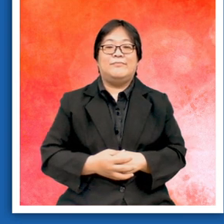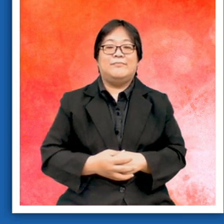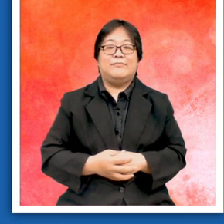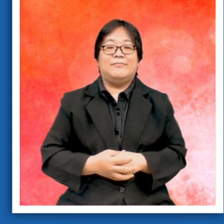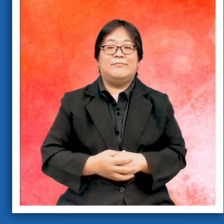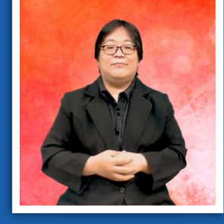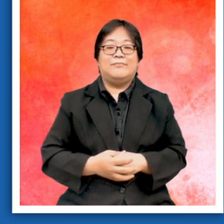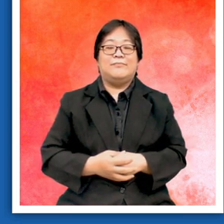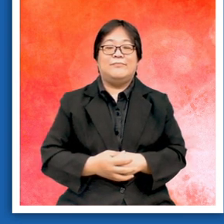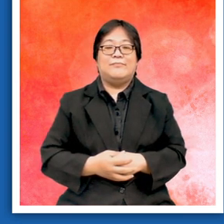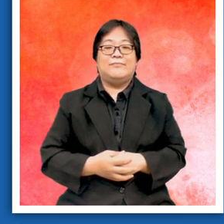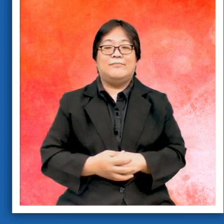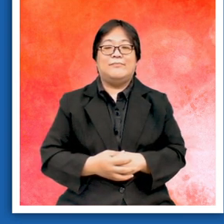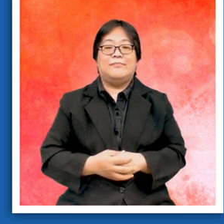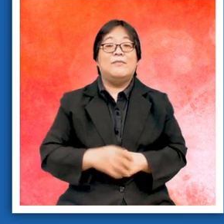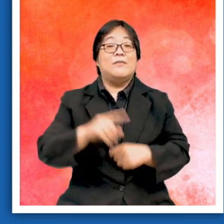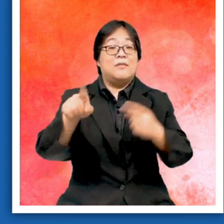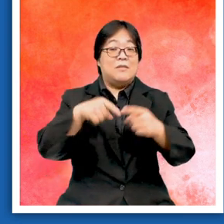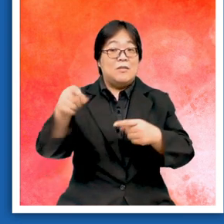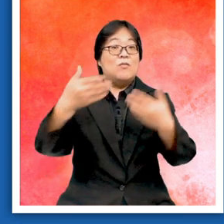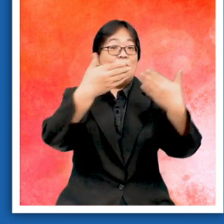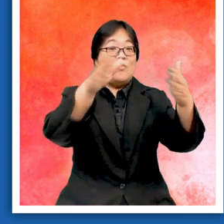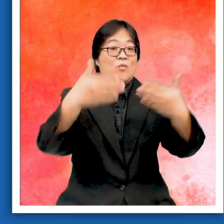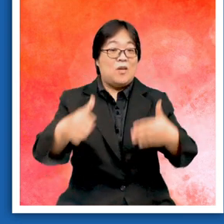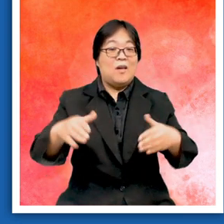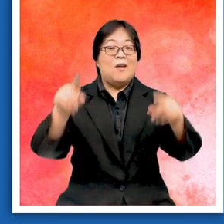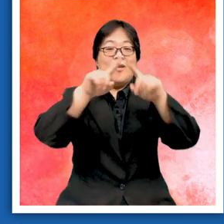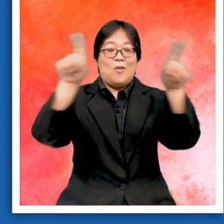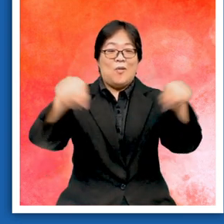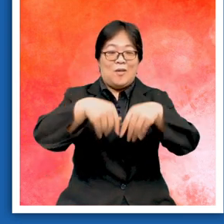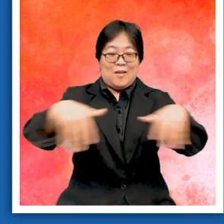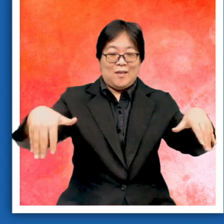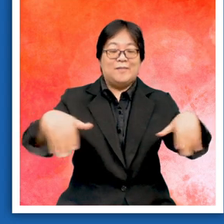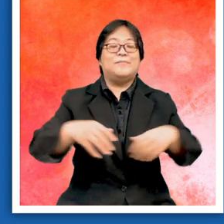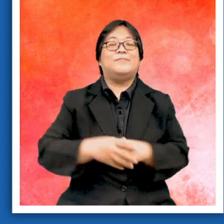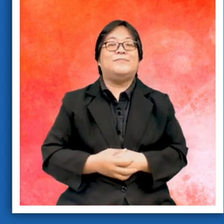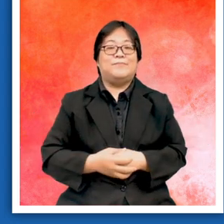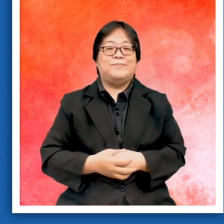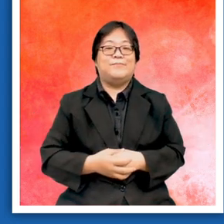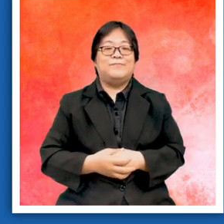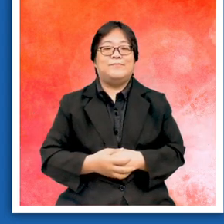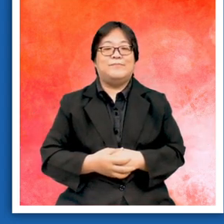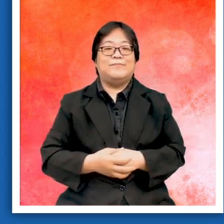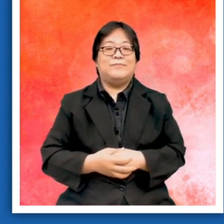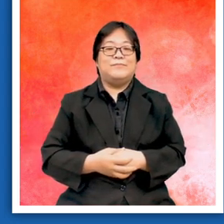Word online document in Microsoft Teams as well.